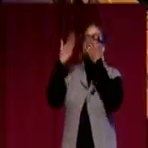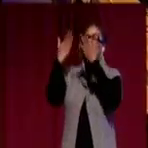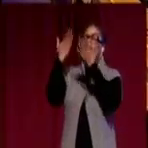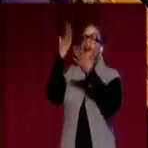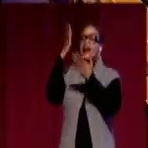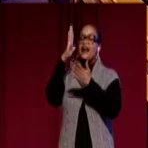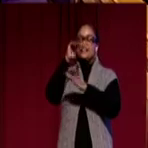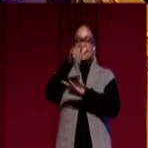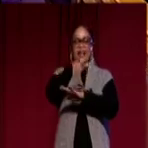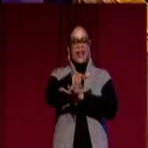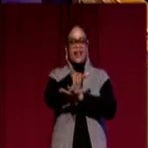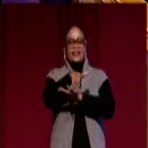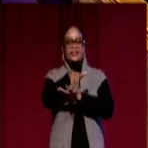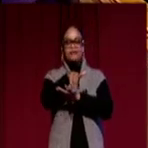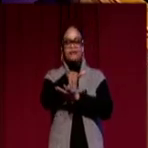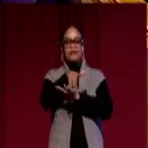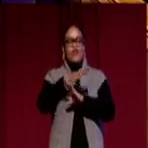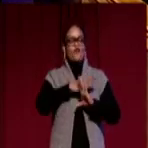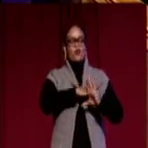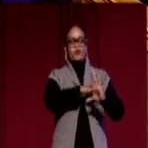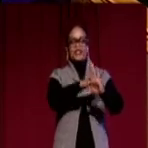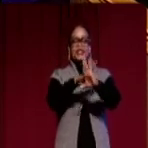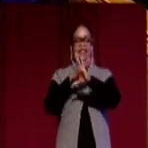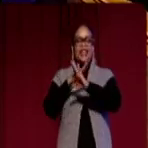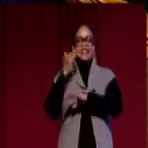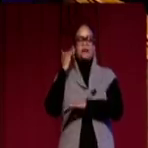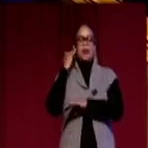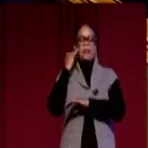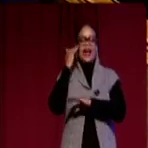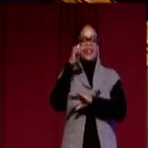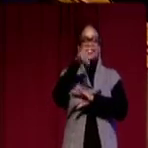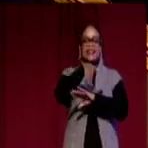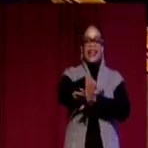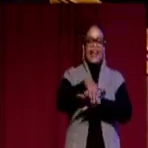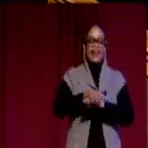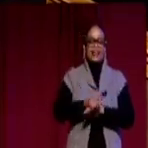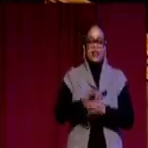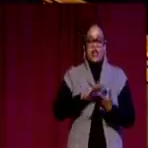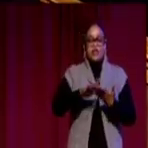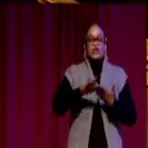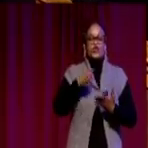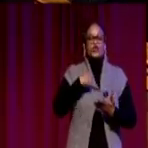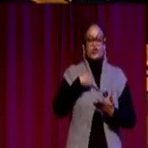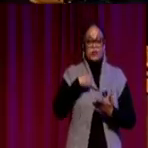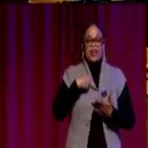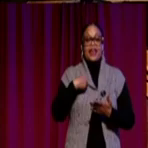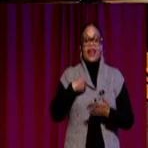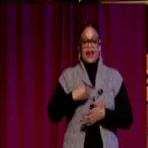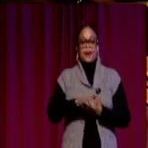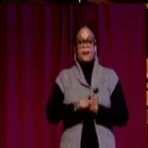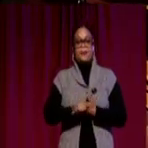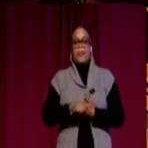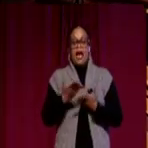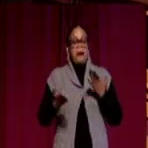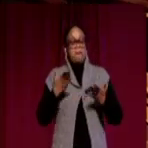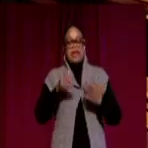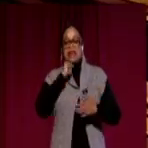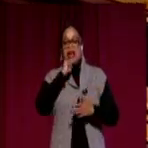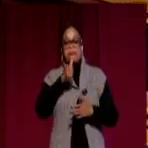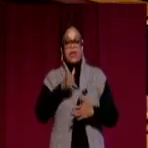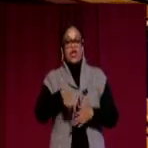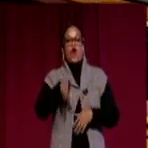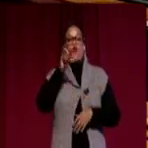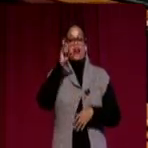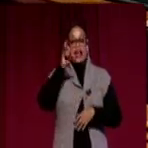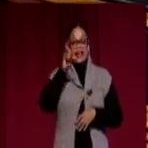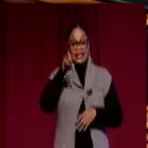tonight for covering my mind tonight. Y'all excuse me, I may not be what I